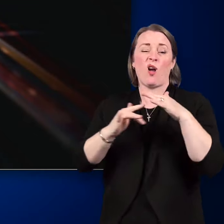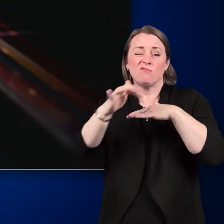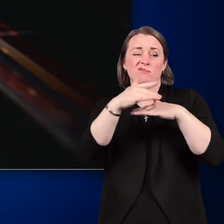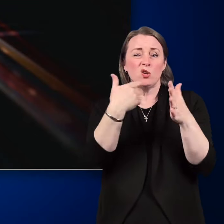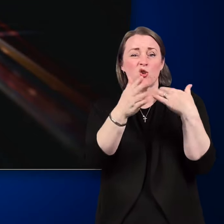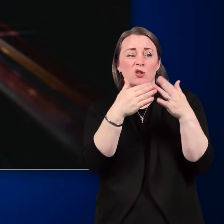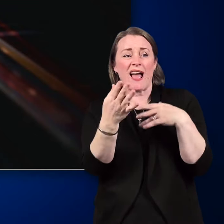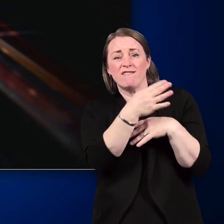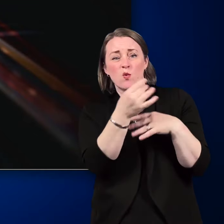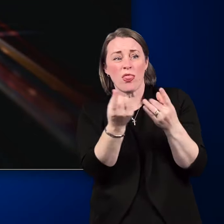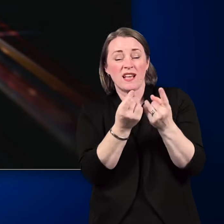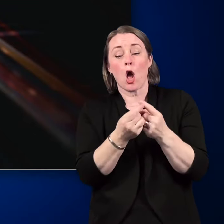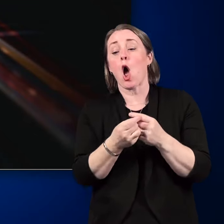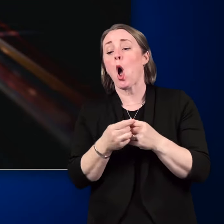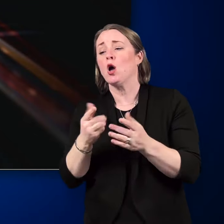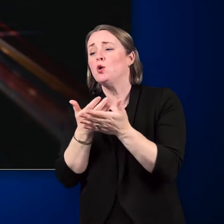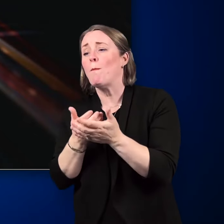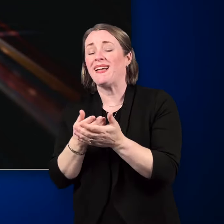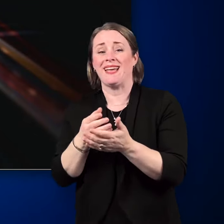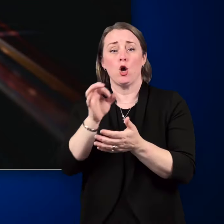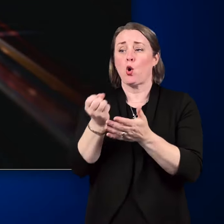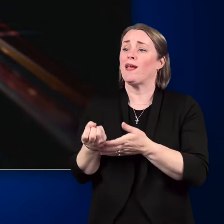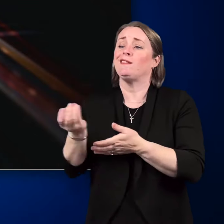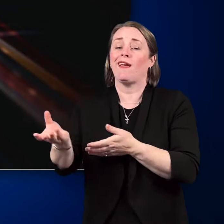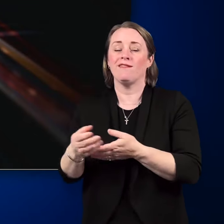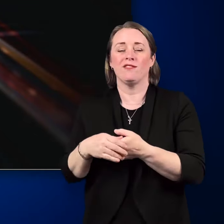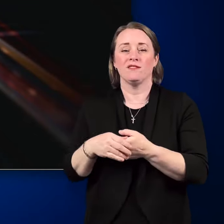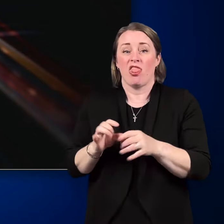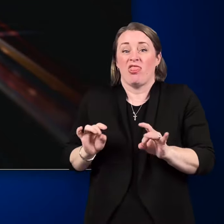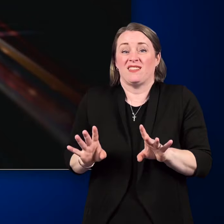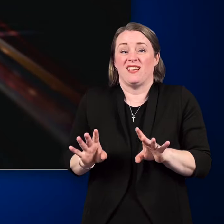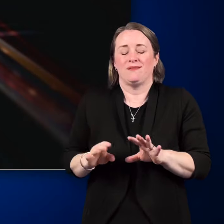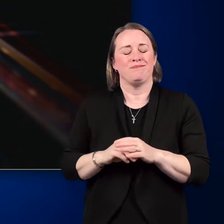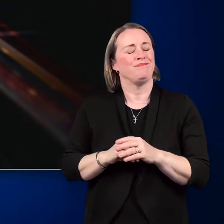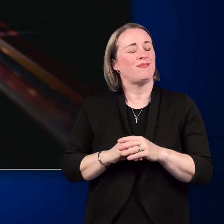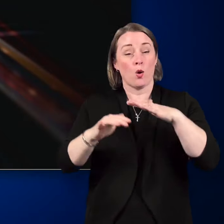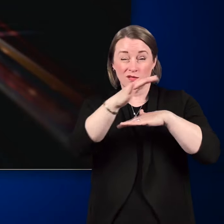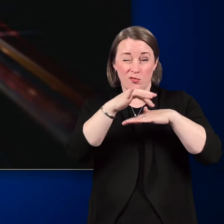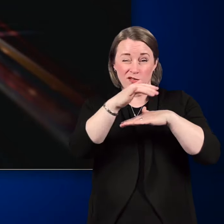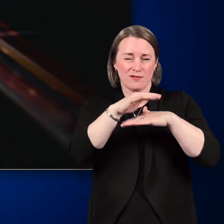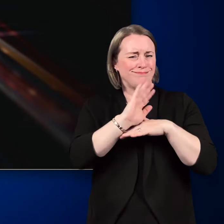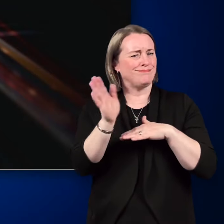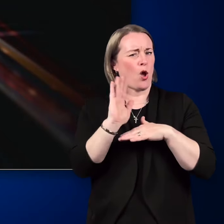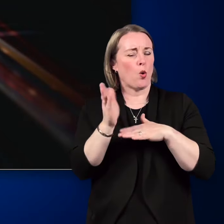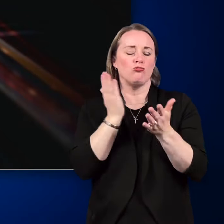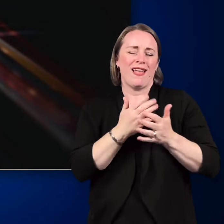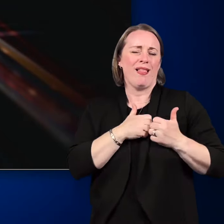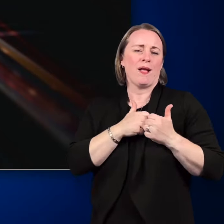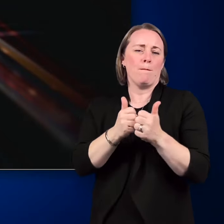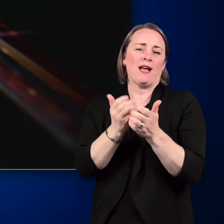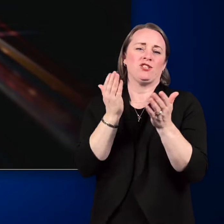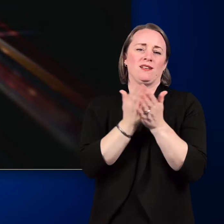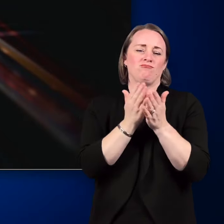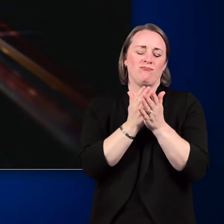a coin to a beggar. It is not haphazard and superficial. It comes to see that